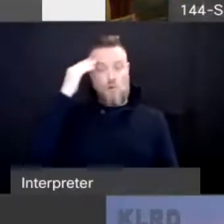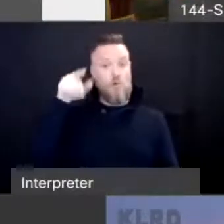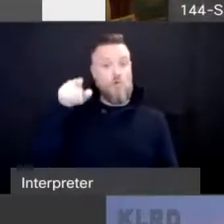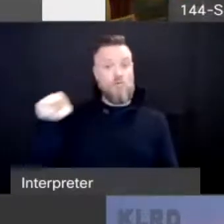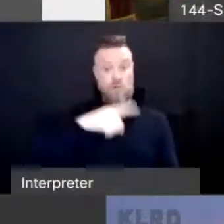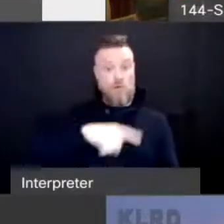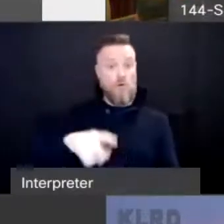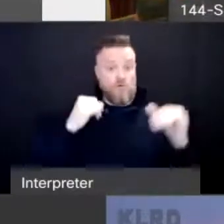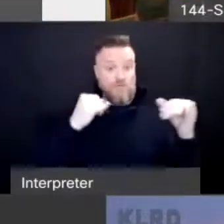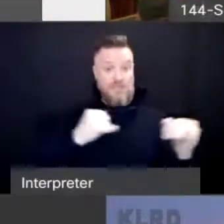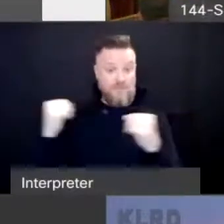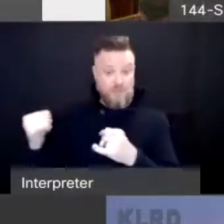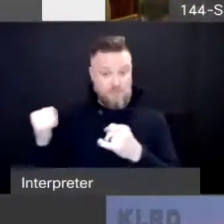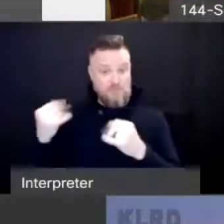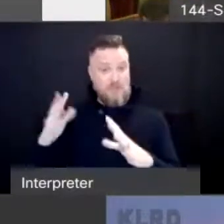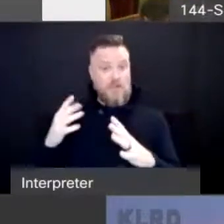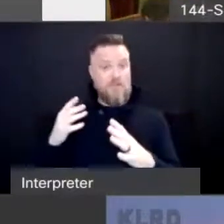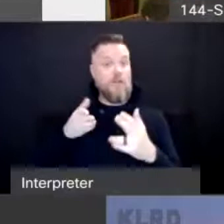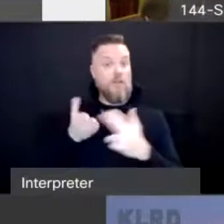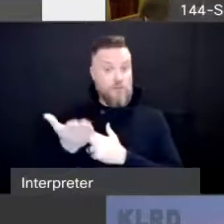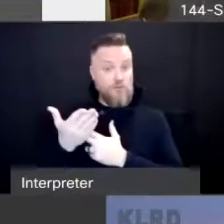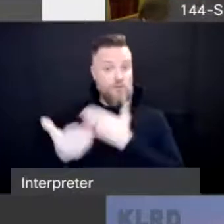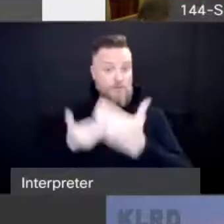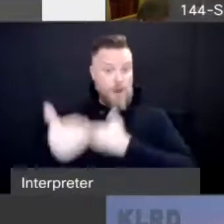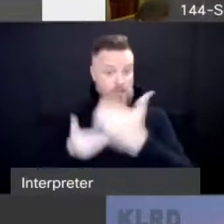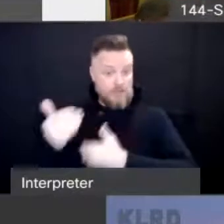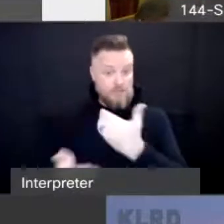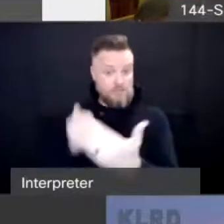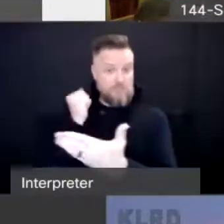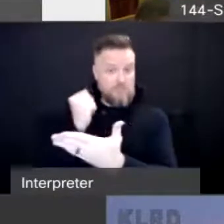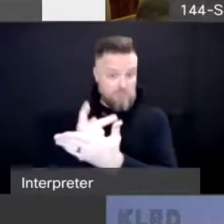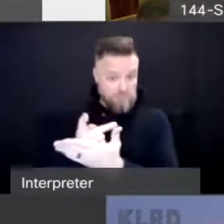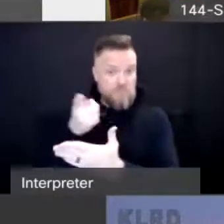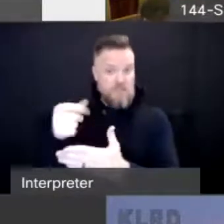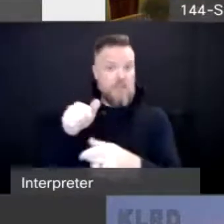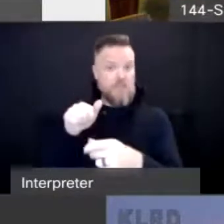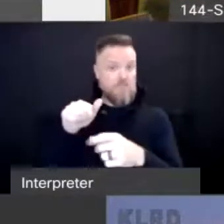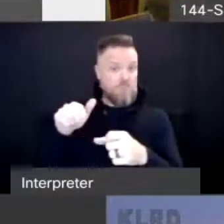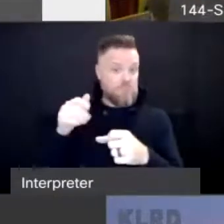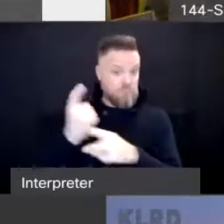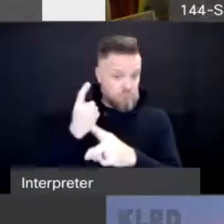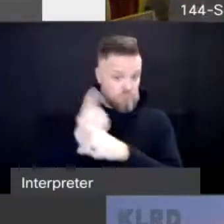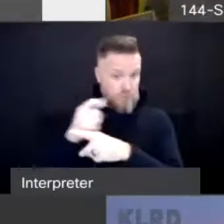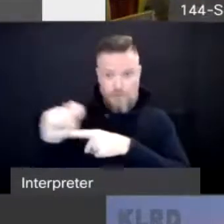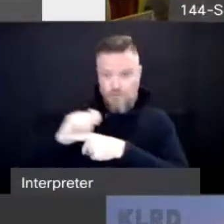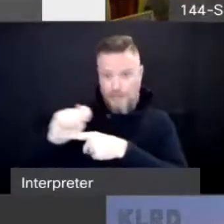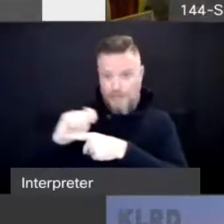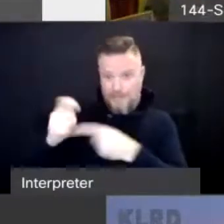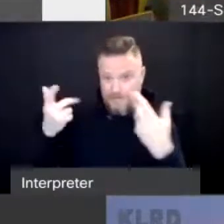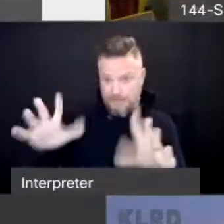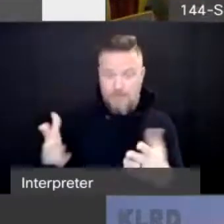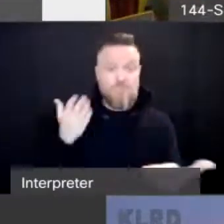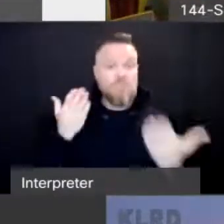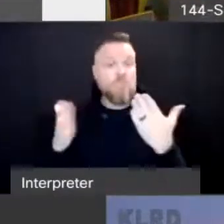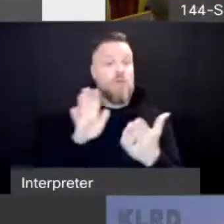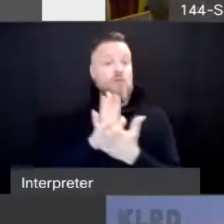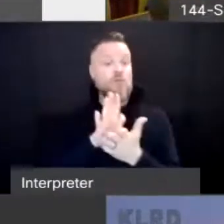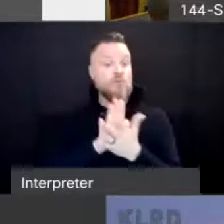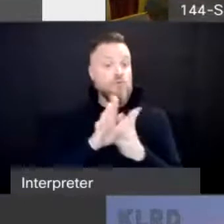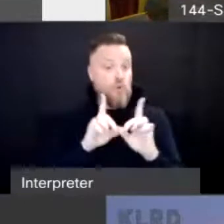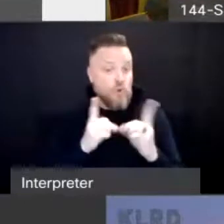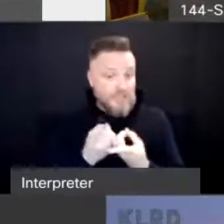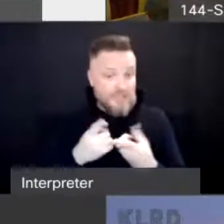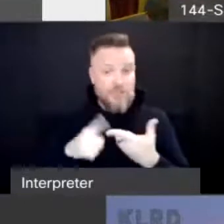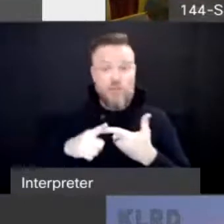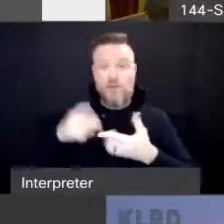individuals have gone through the process and they have the appropriate training. And so if school districts, if our courts,